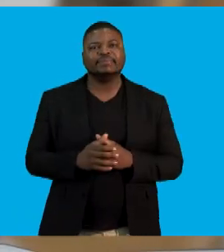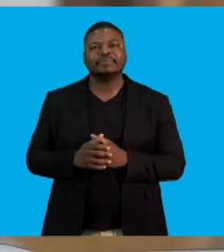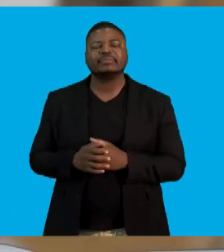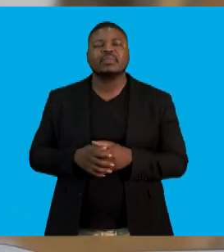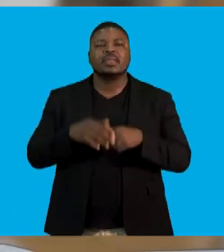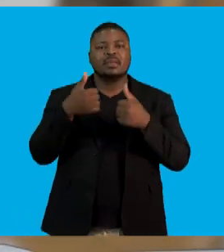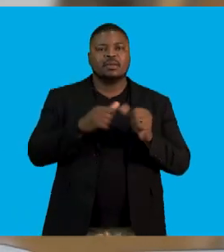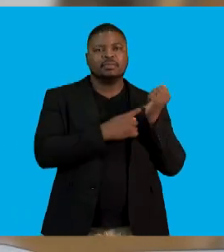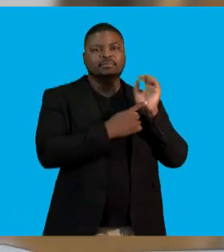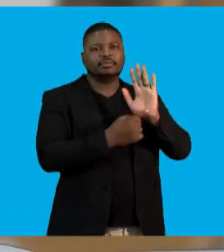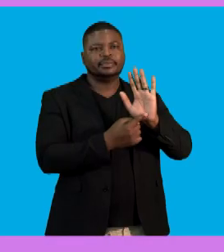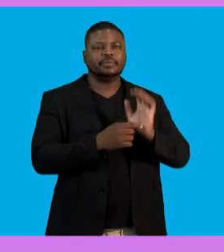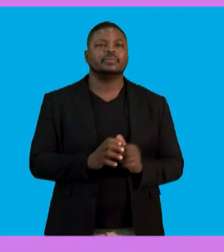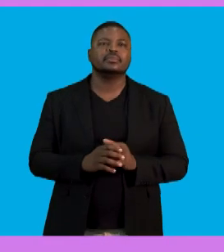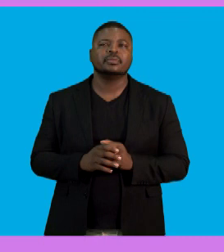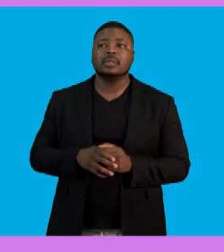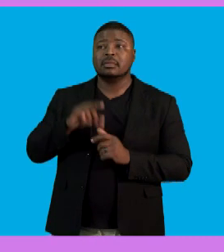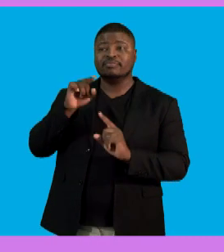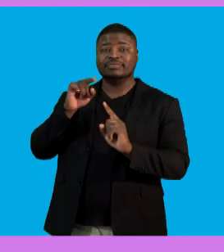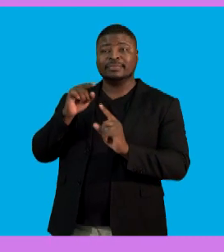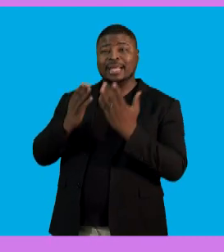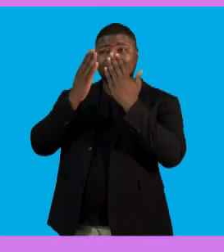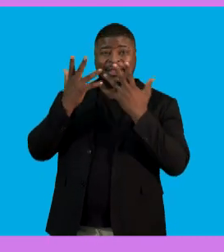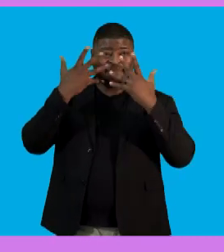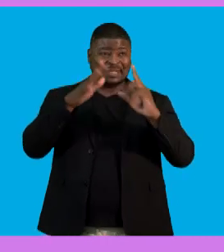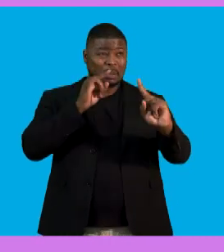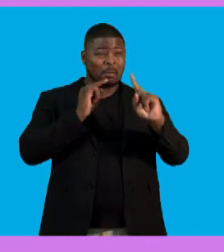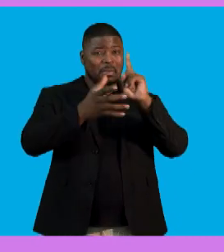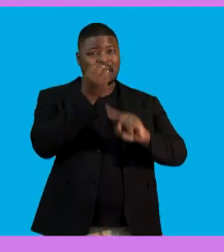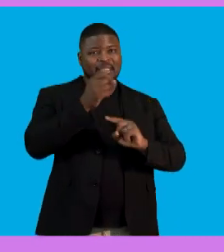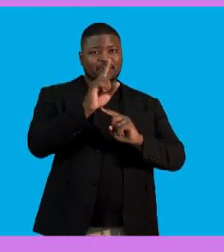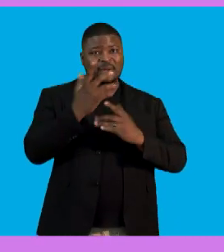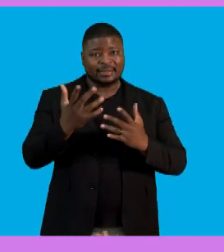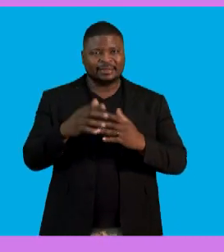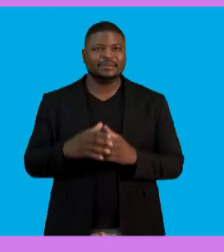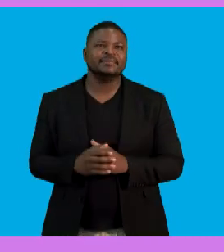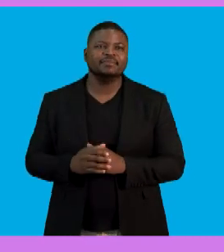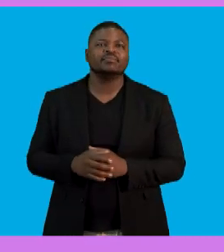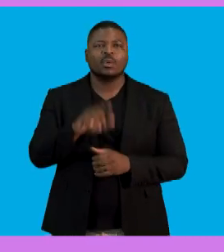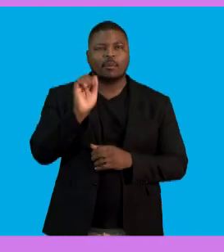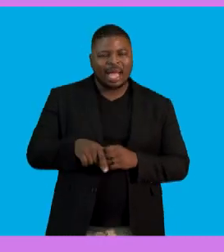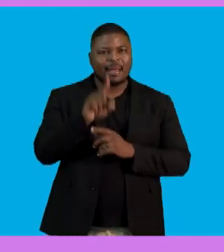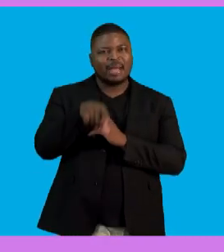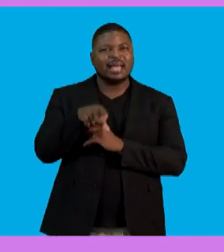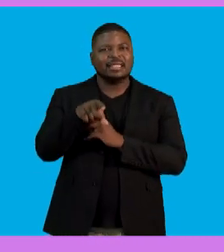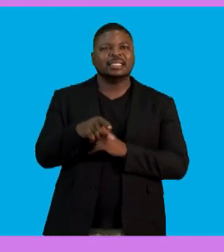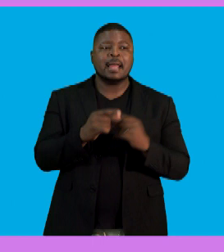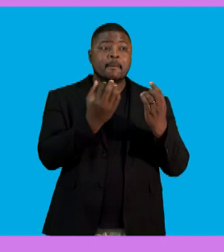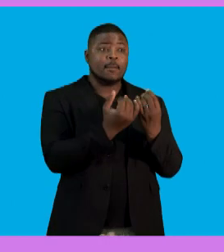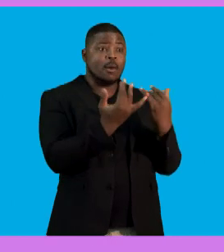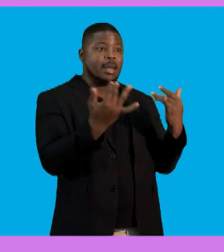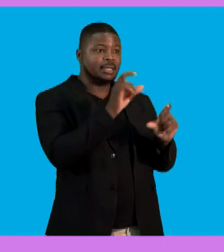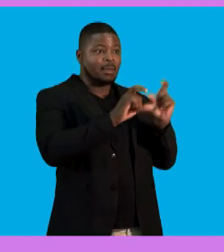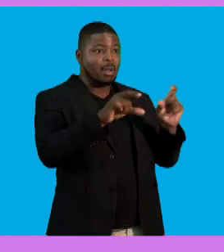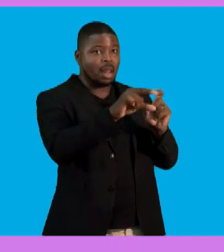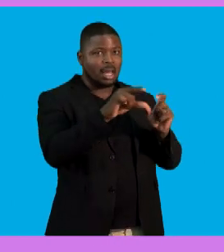next slide. There we are. Lesson objectives. By the end of the lesson, you should be able to differentiate between